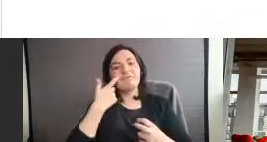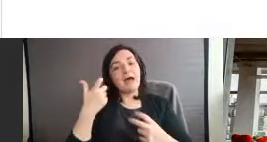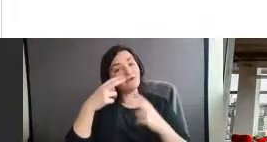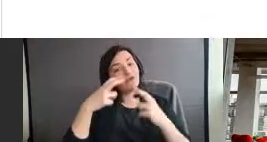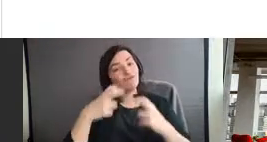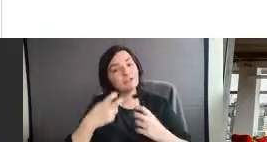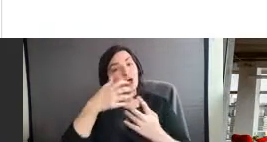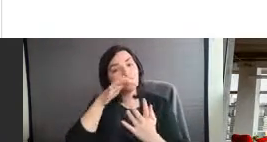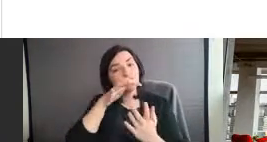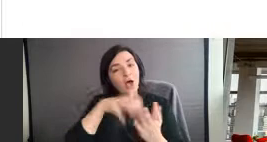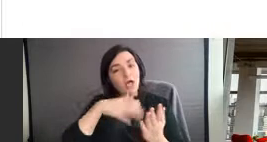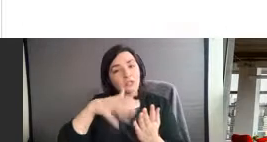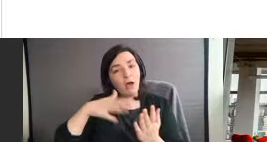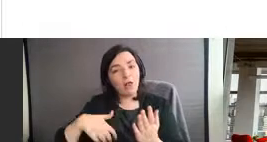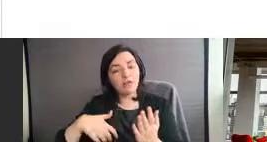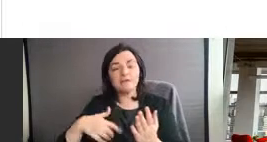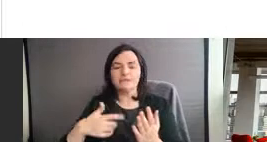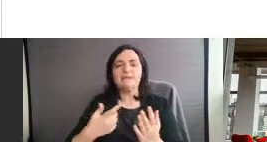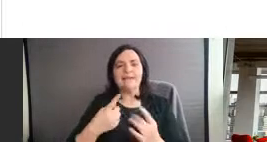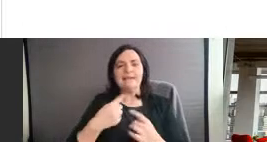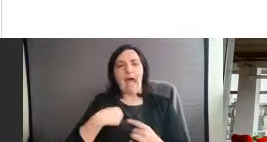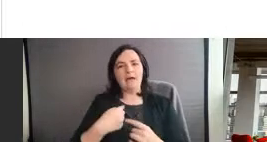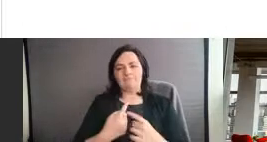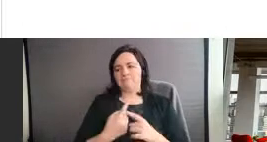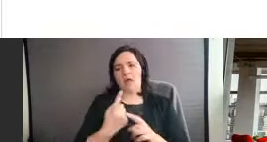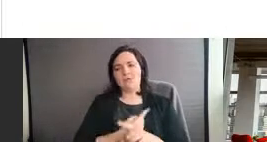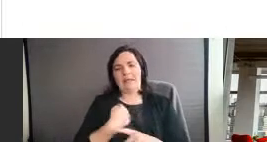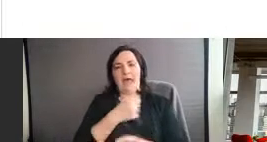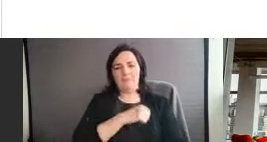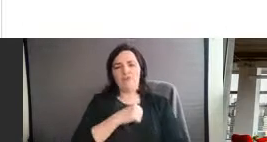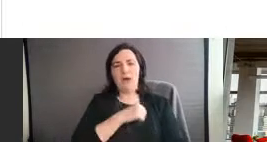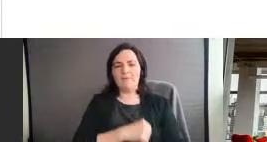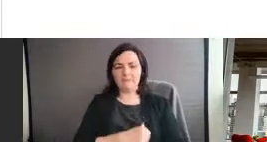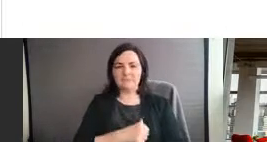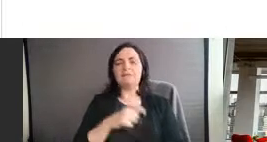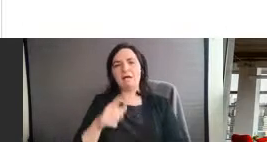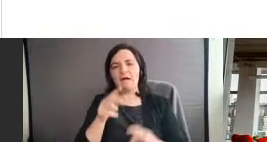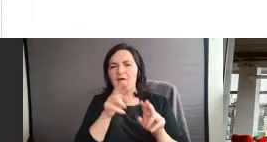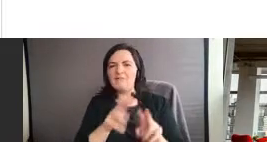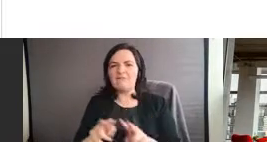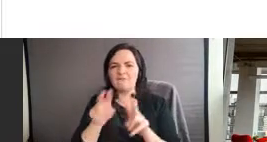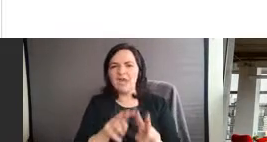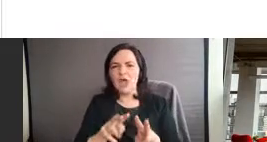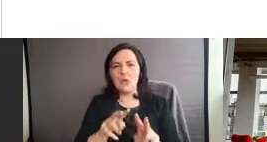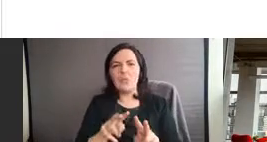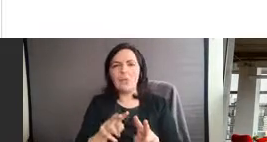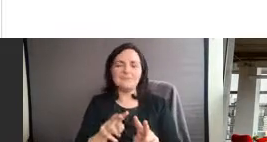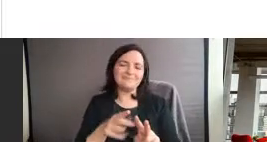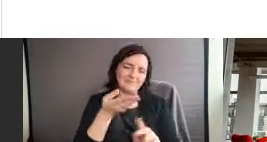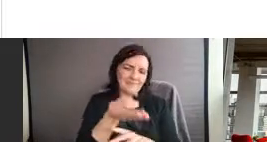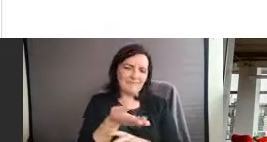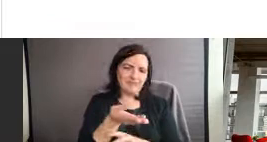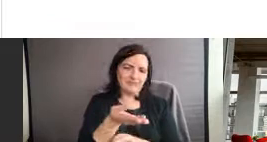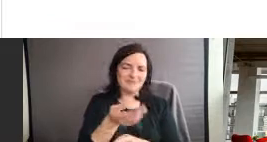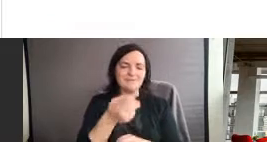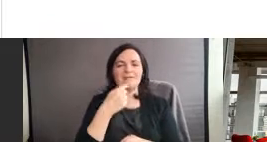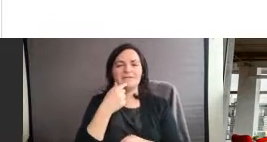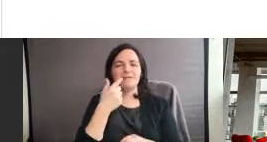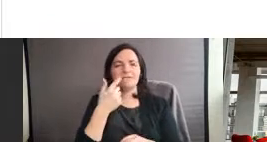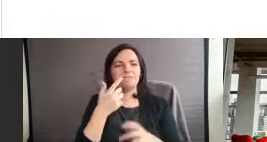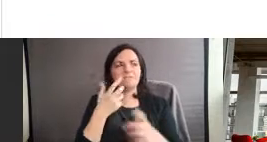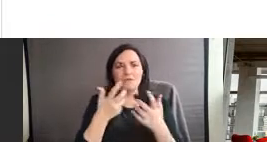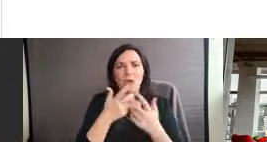promised, there is a video that demonstrates how to find journal articles